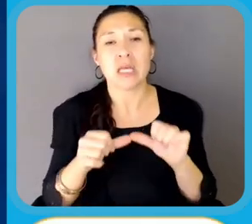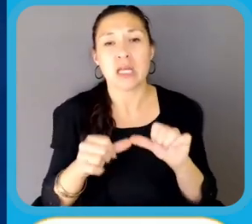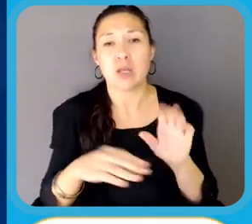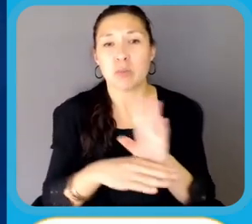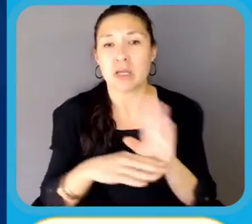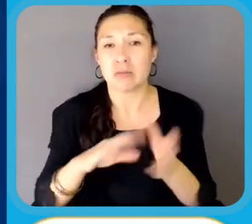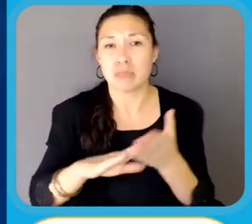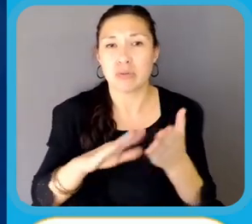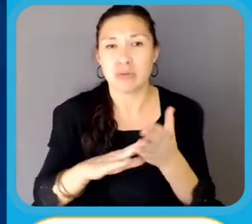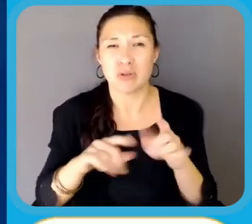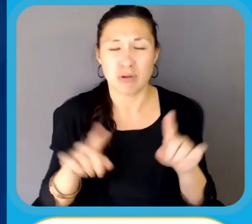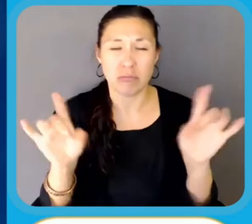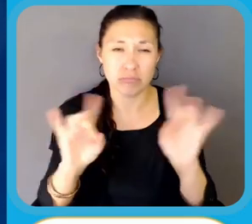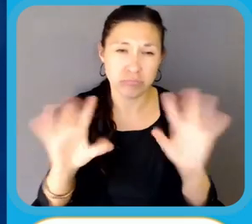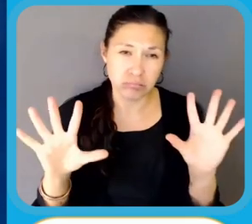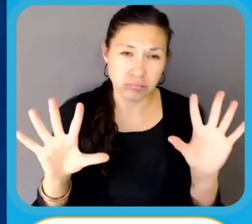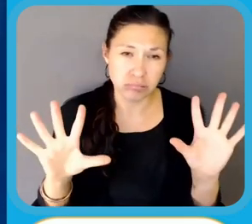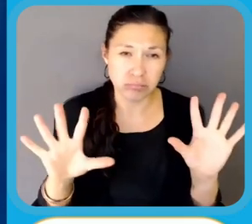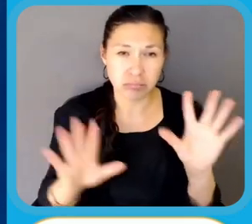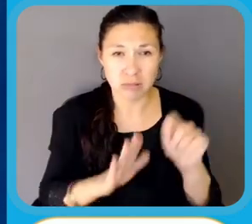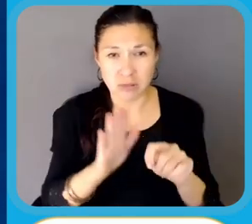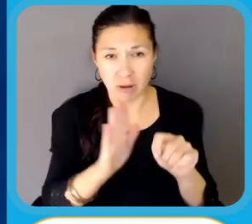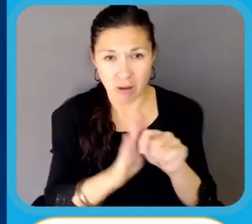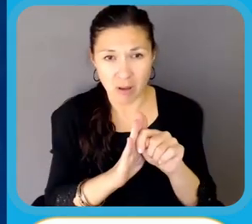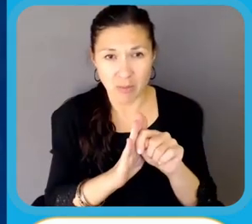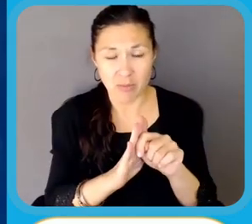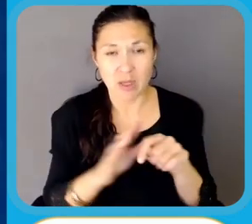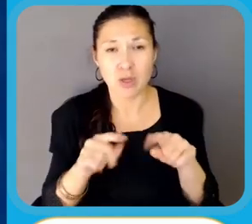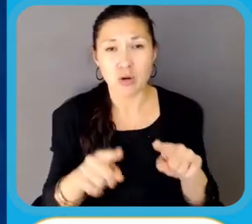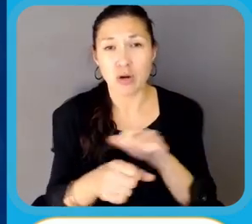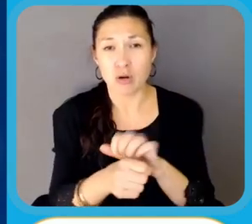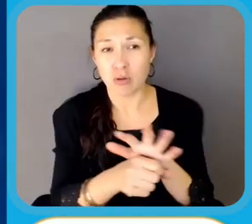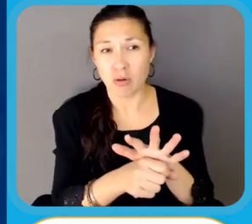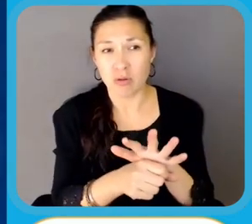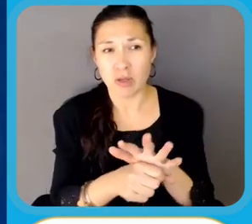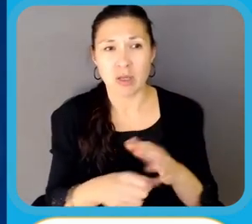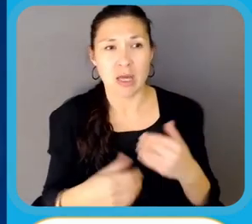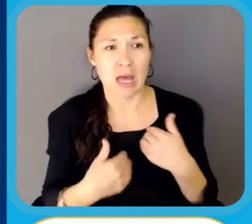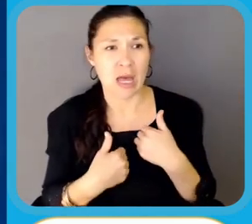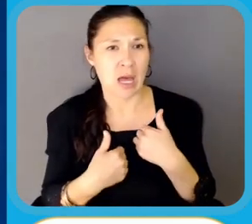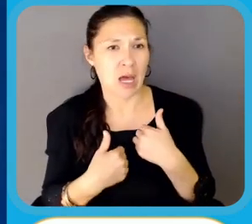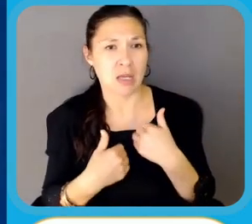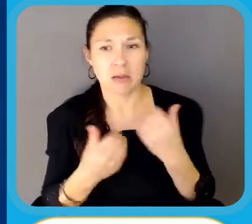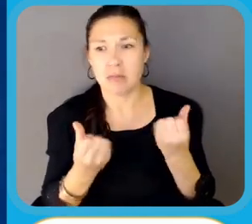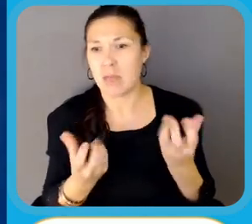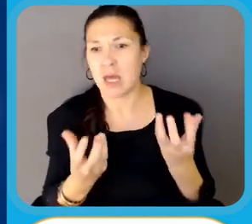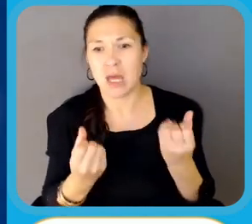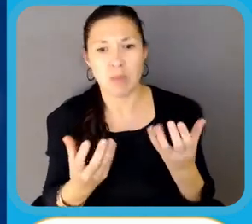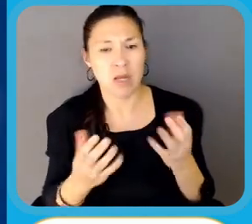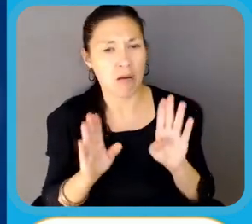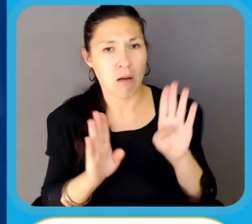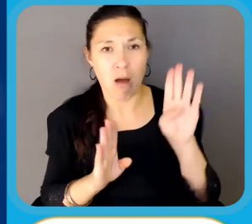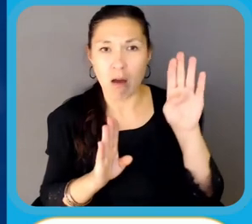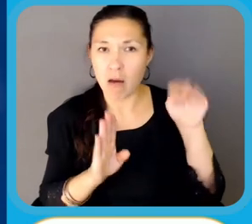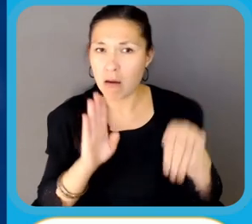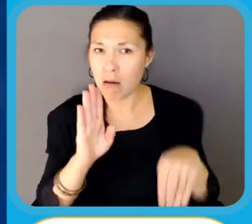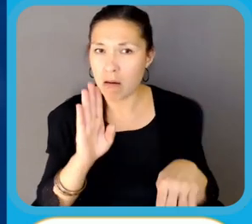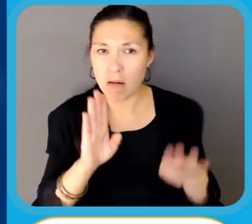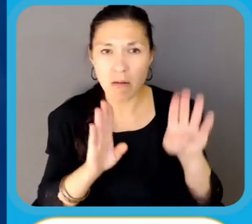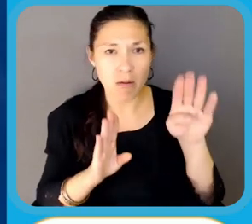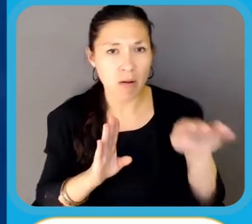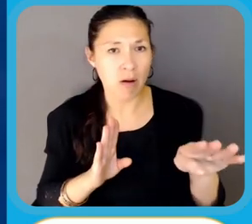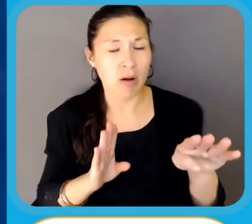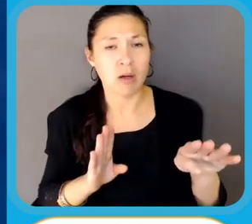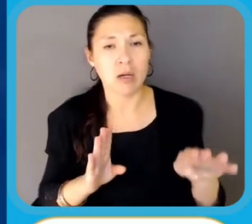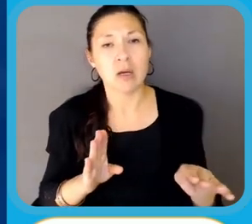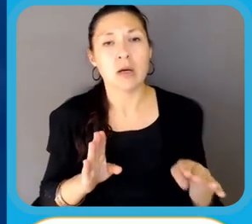horrific pandemic. During the COVID, we have had so many ups and downs, but we've been able